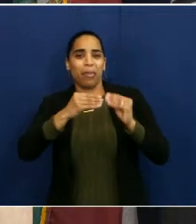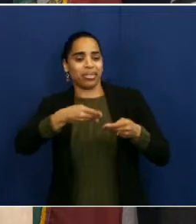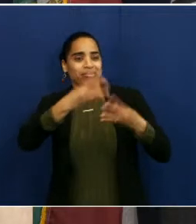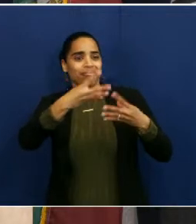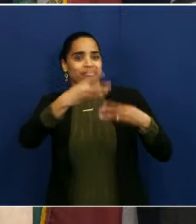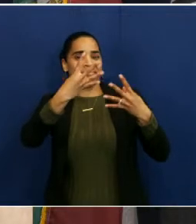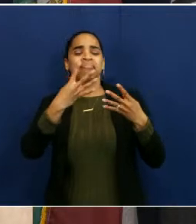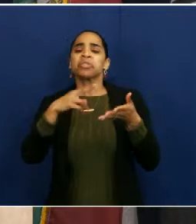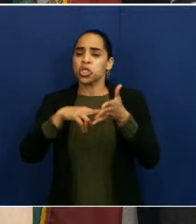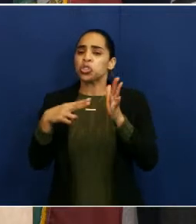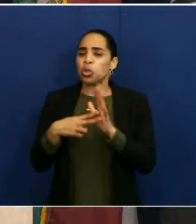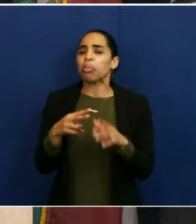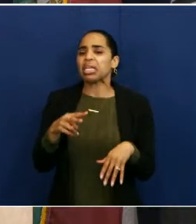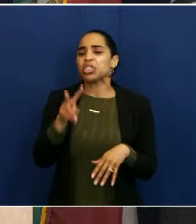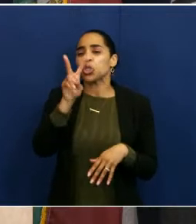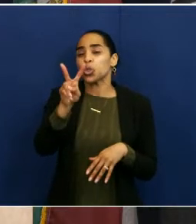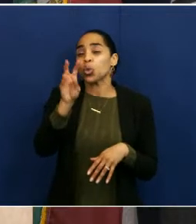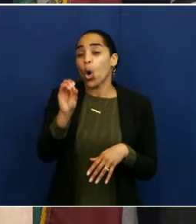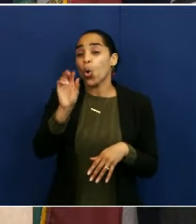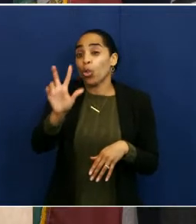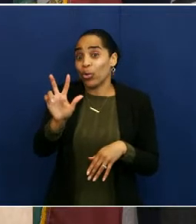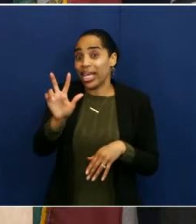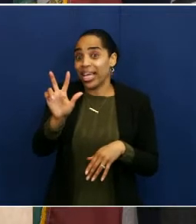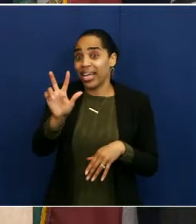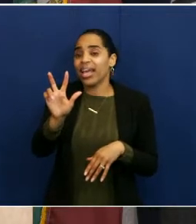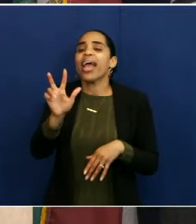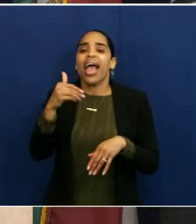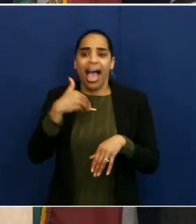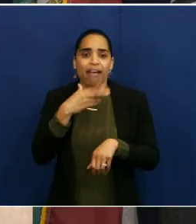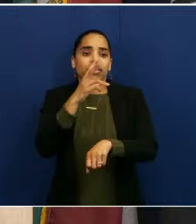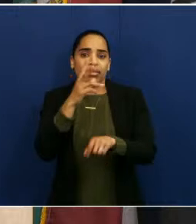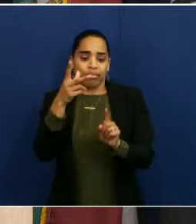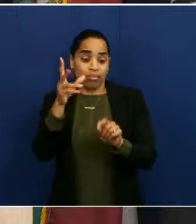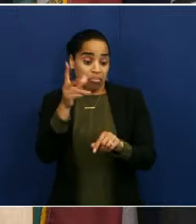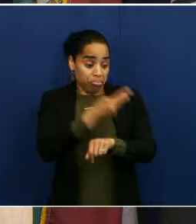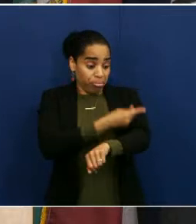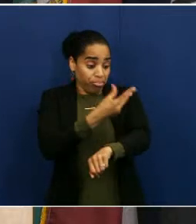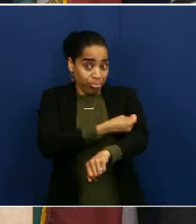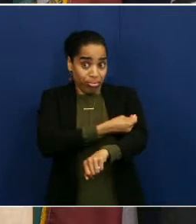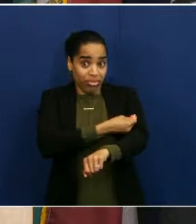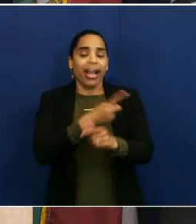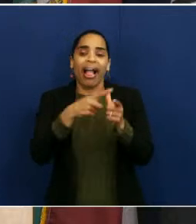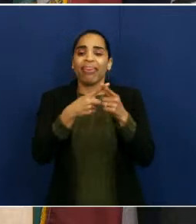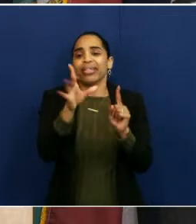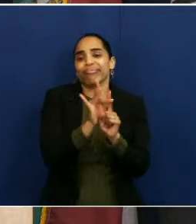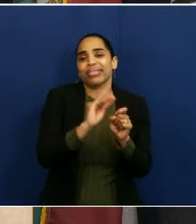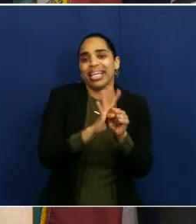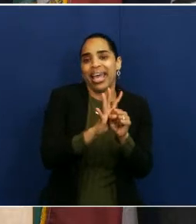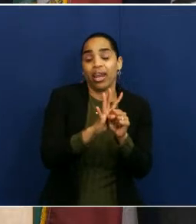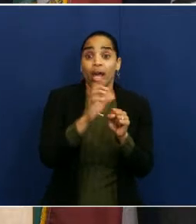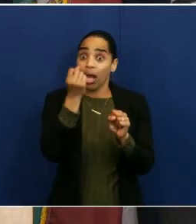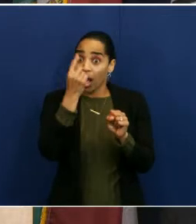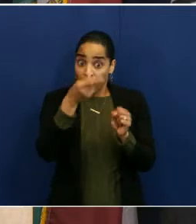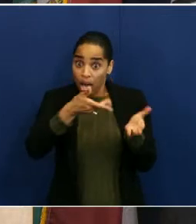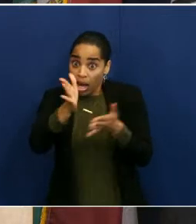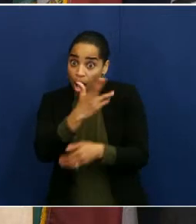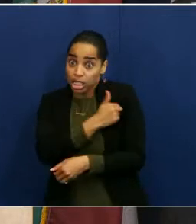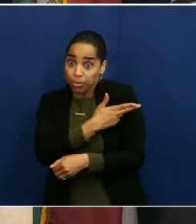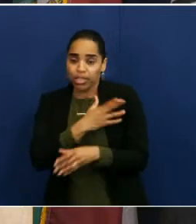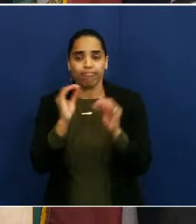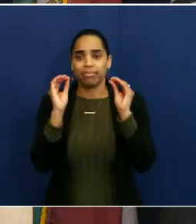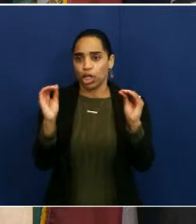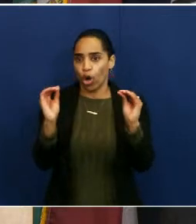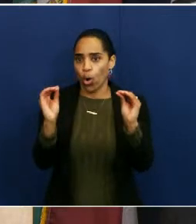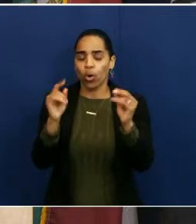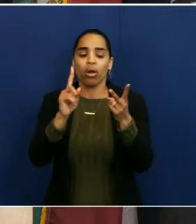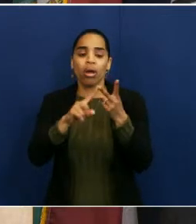again answer the question, the number is 203. We've had 0 individuals who have been hospitalized, 0 people who have died.